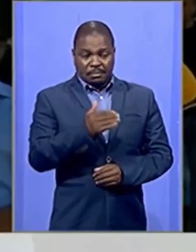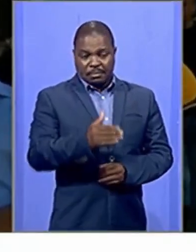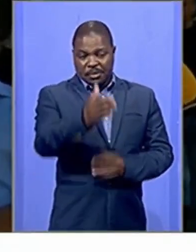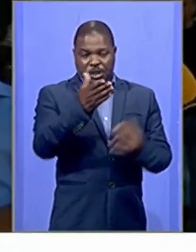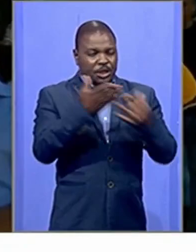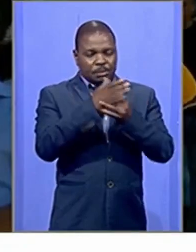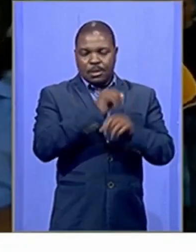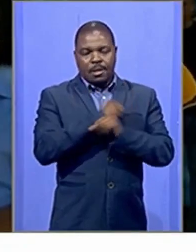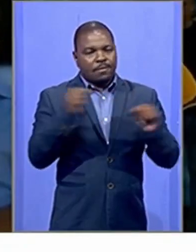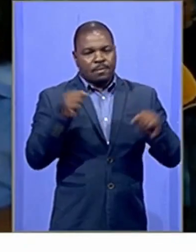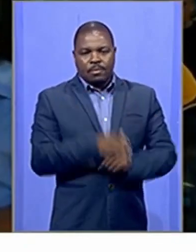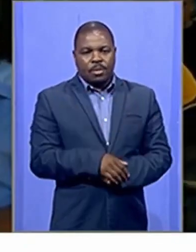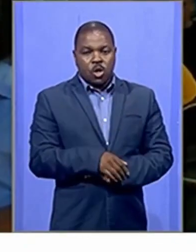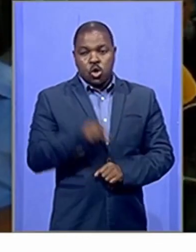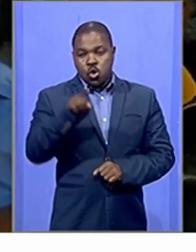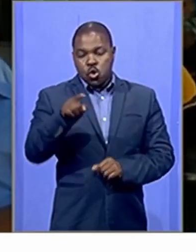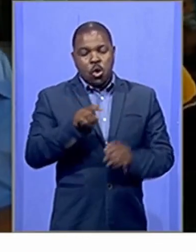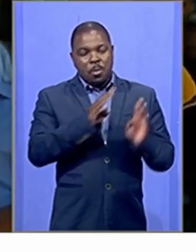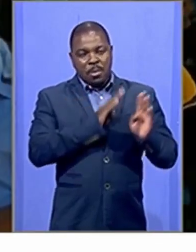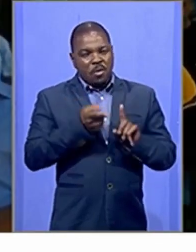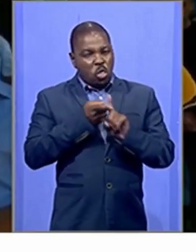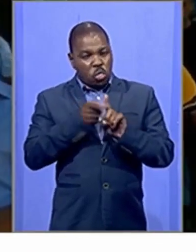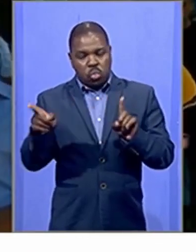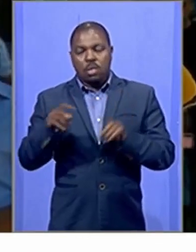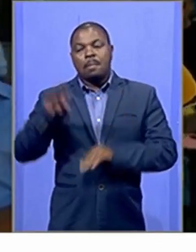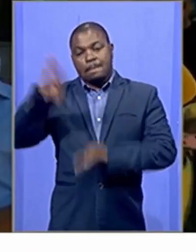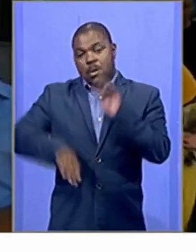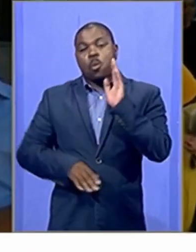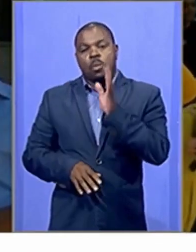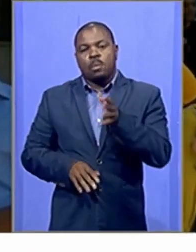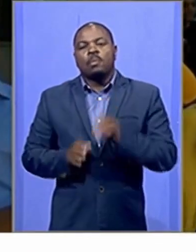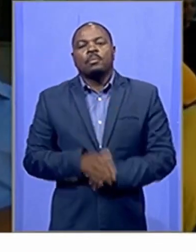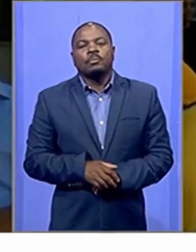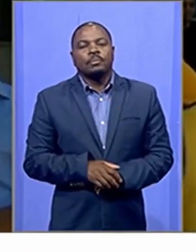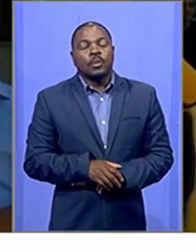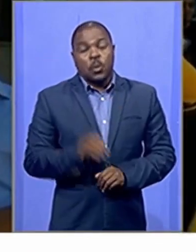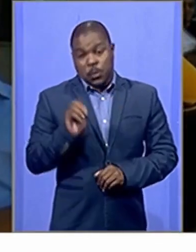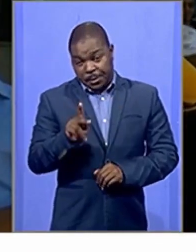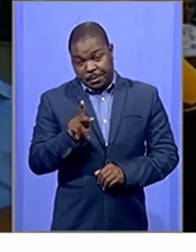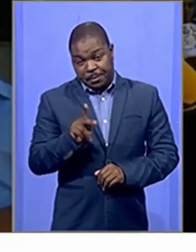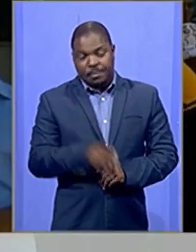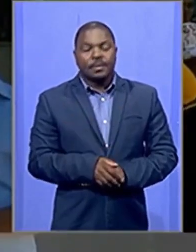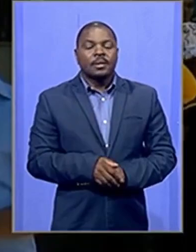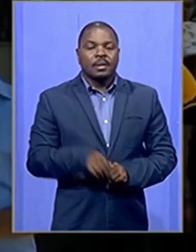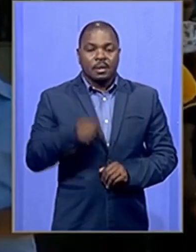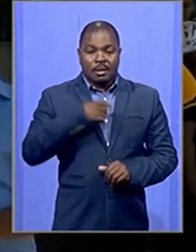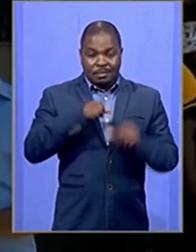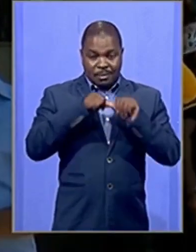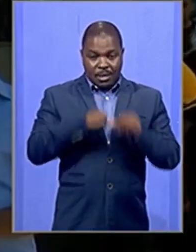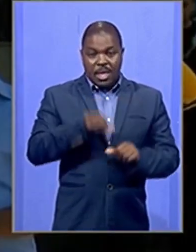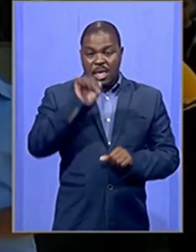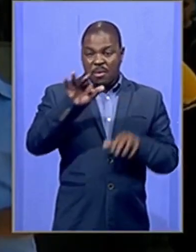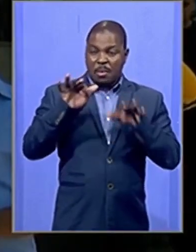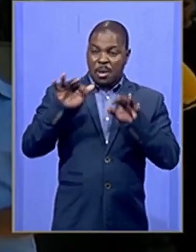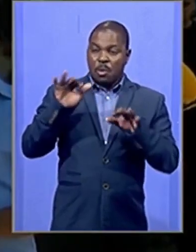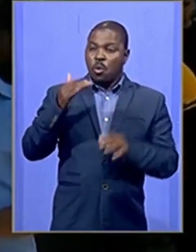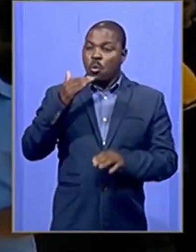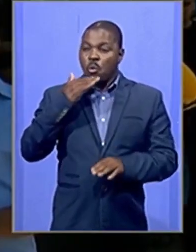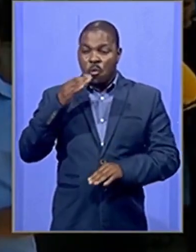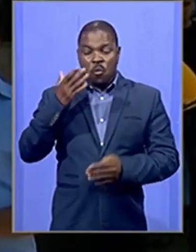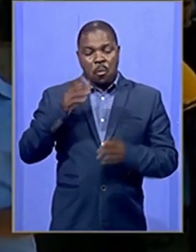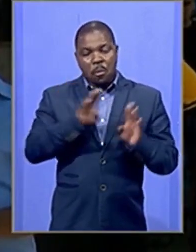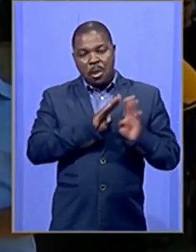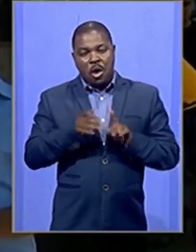when you misbehave, you get punished. Okay. And if we emphasize that people who would misbehave get